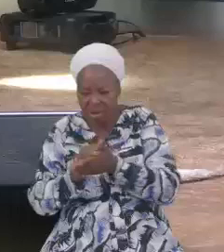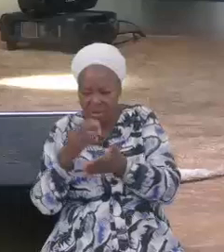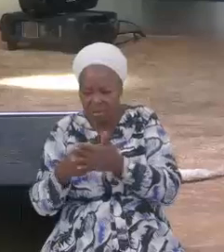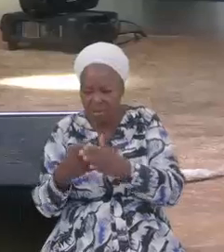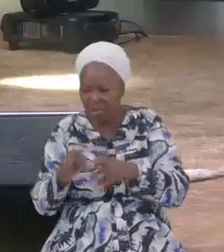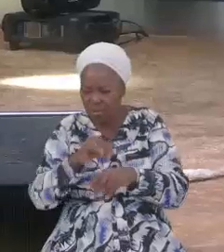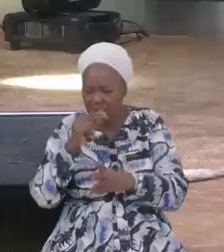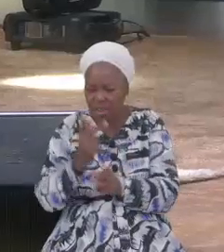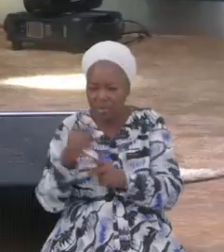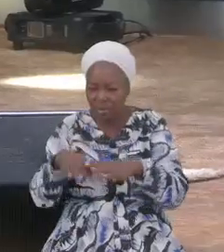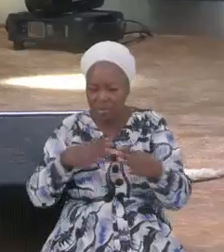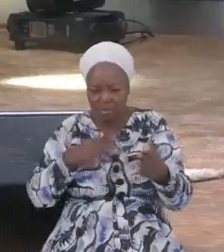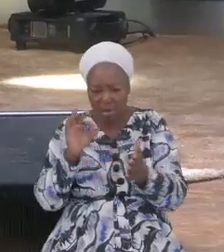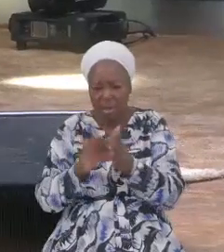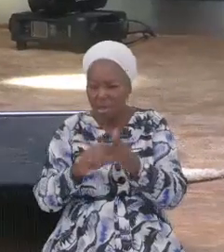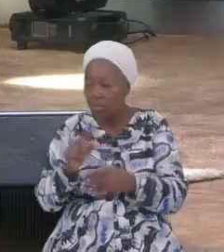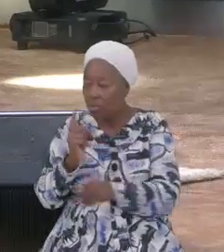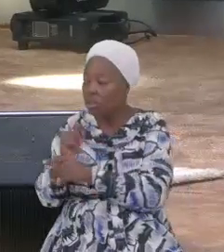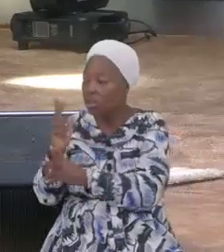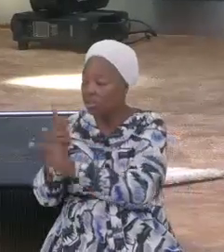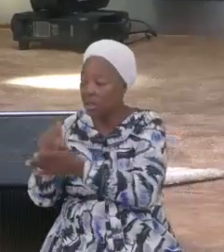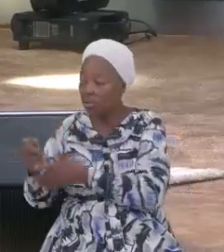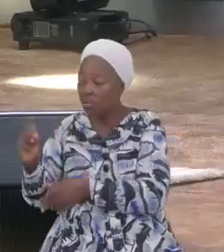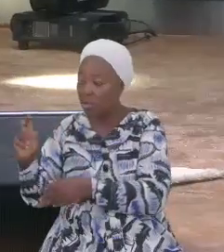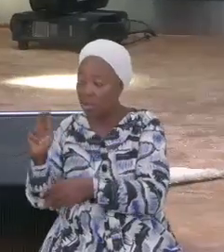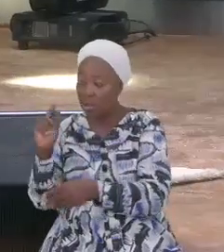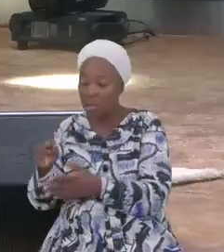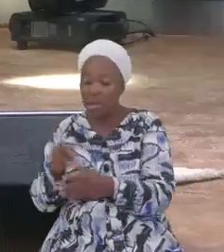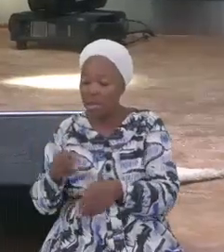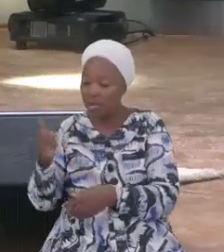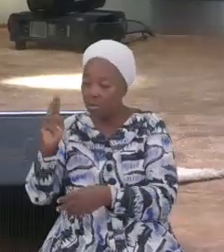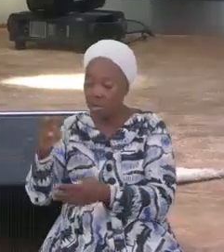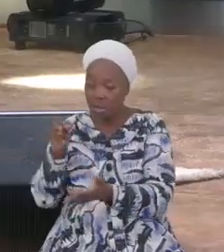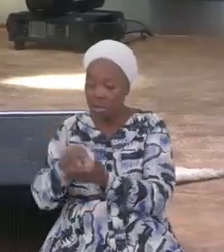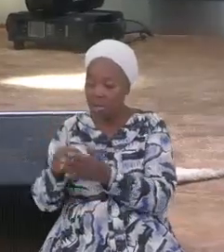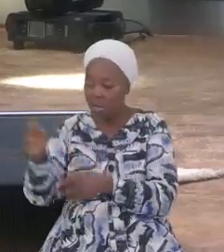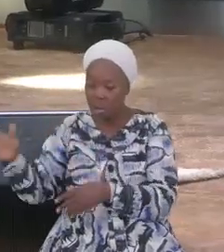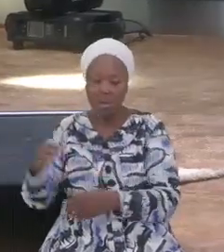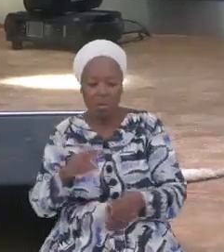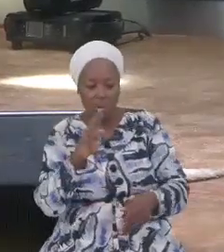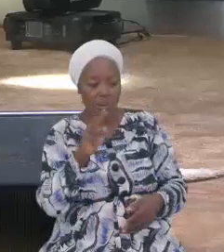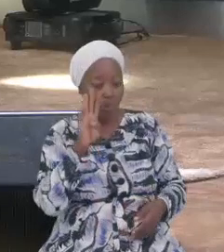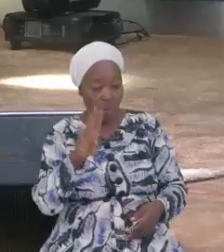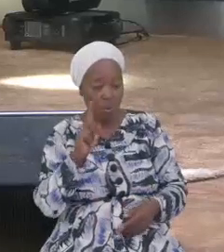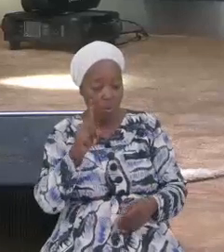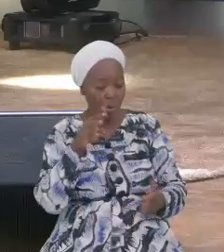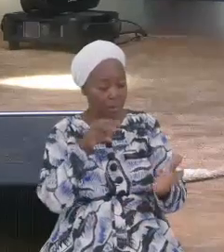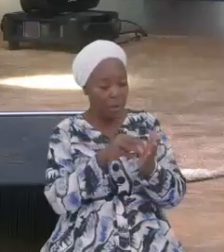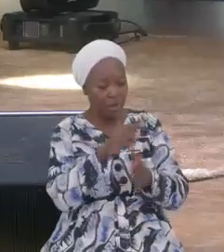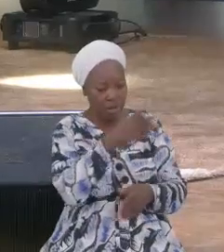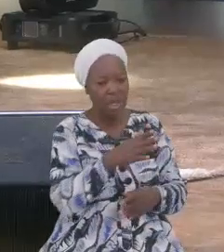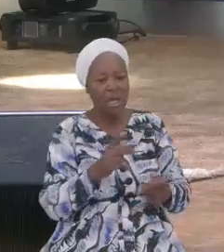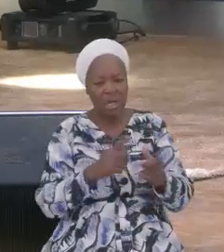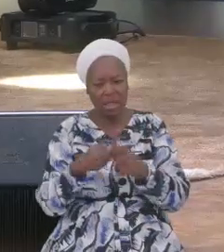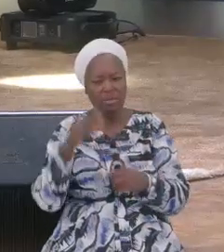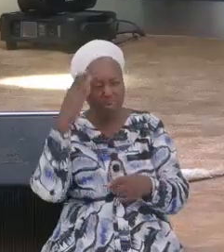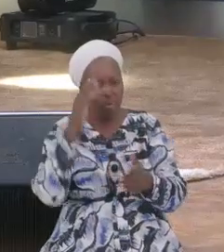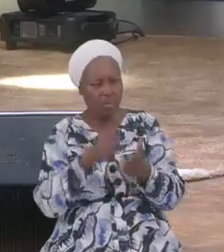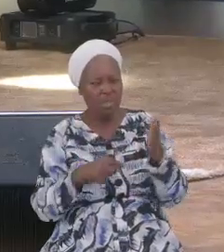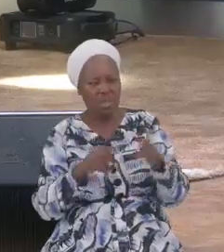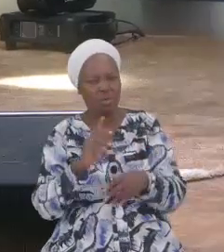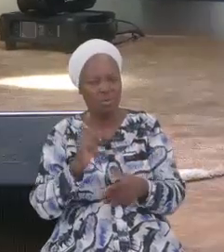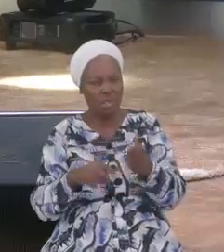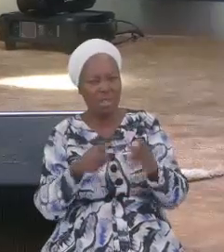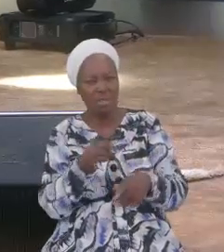put, you know, 10,000, 100,000, 1 million, and then God will bless you. And then, but you know what they are doing. You know where they are getting